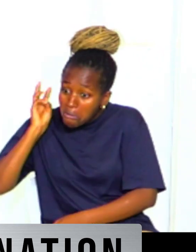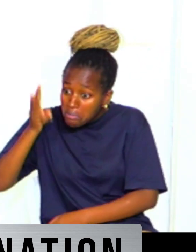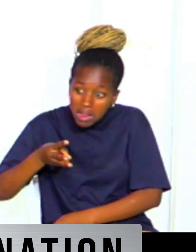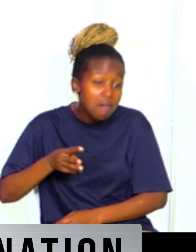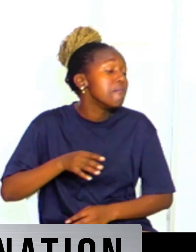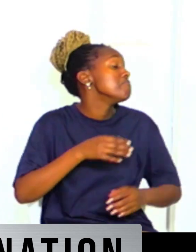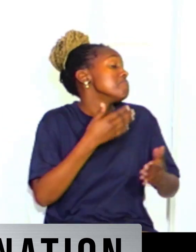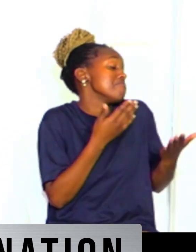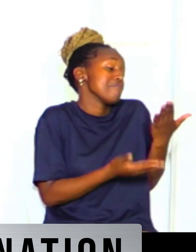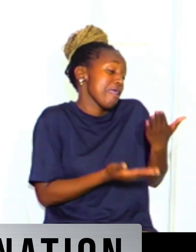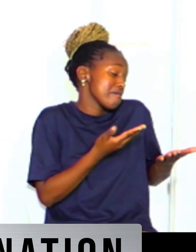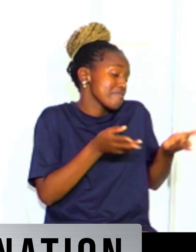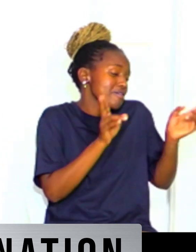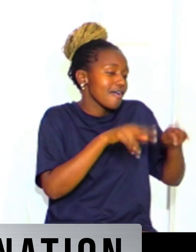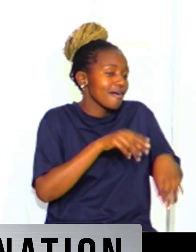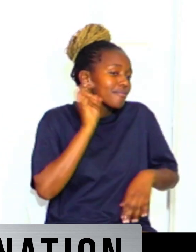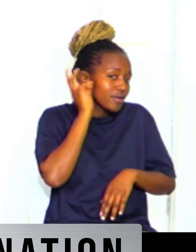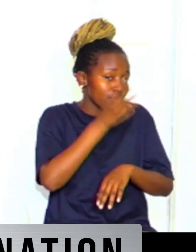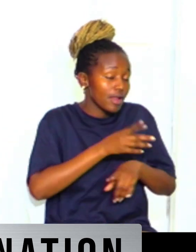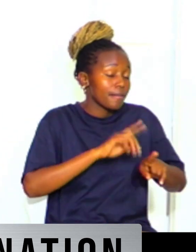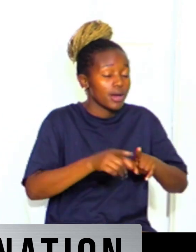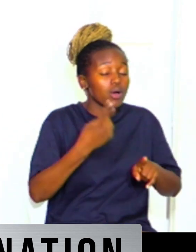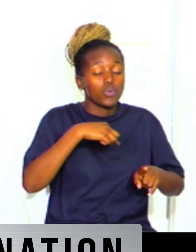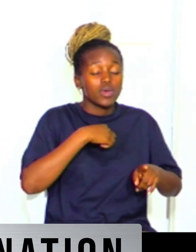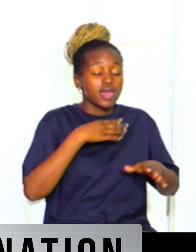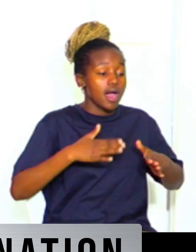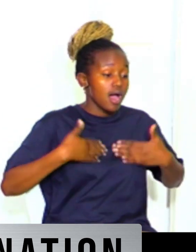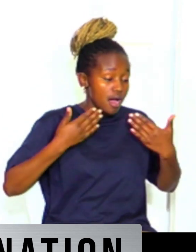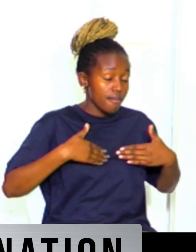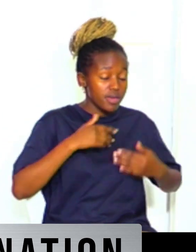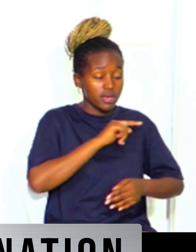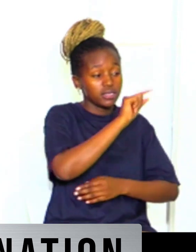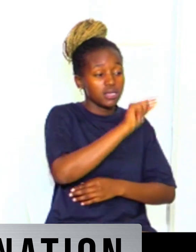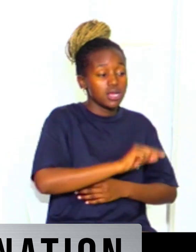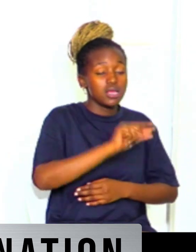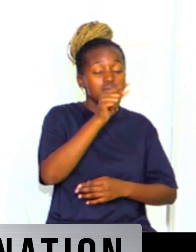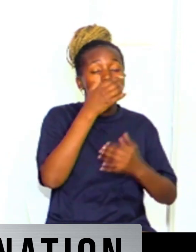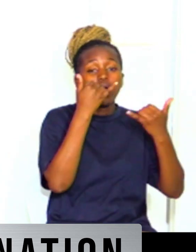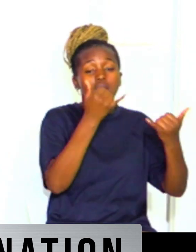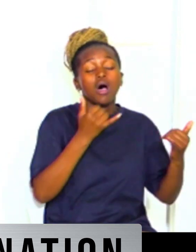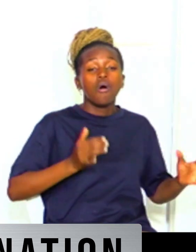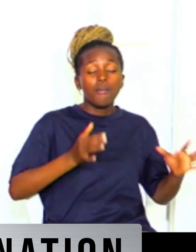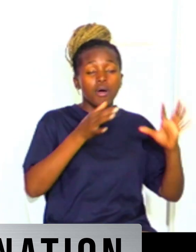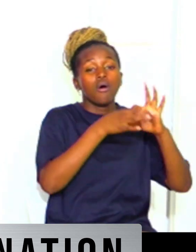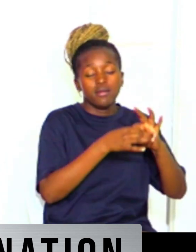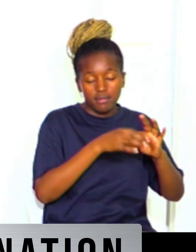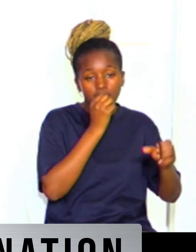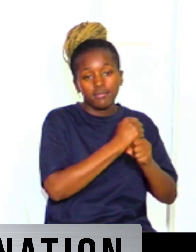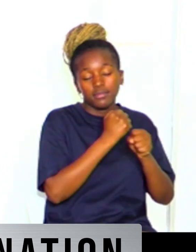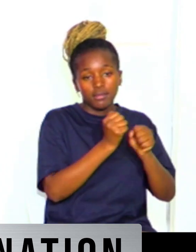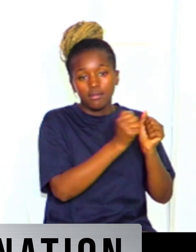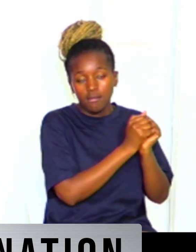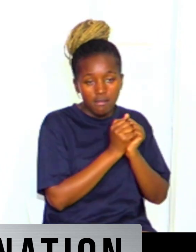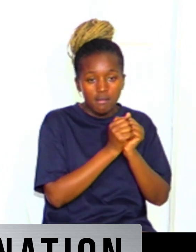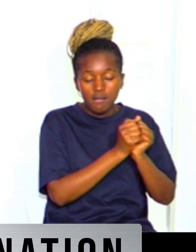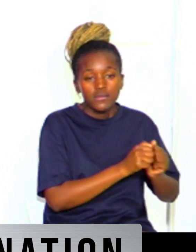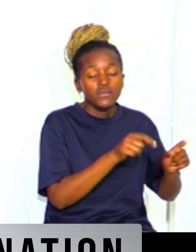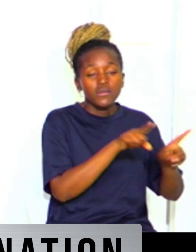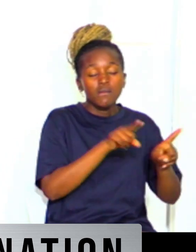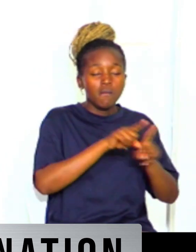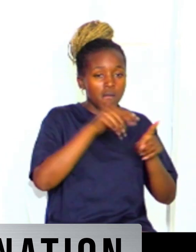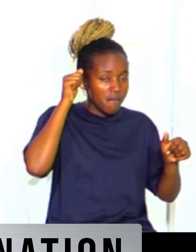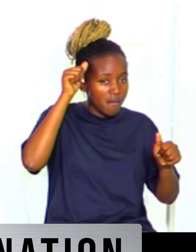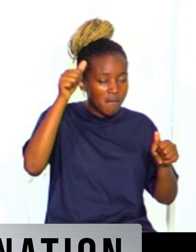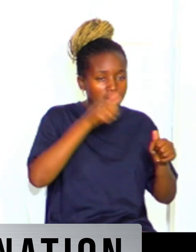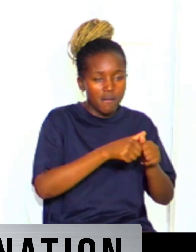Hey, right. Yeah, but we are happy. The Gen Zs are working together. This is what we are praying for. Jonah, remember that this is